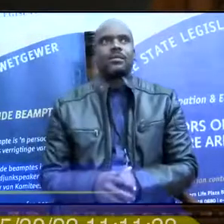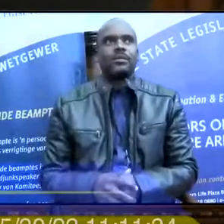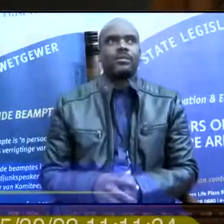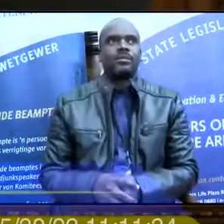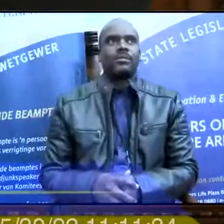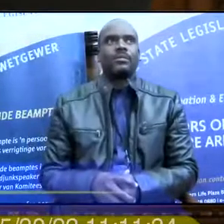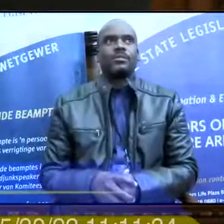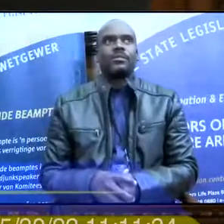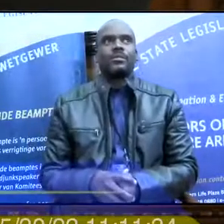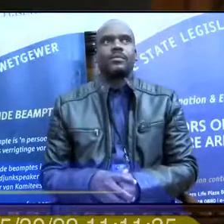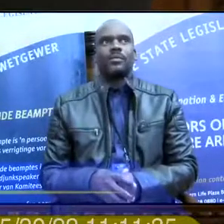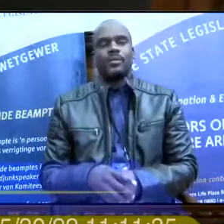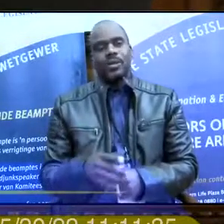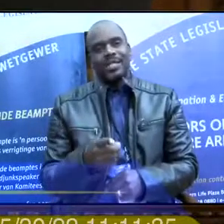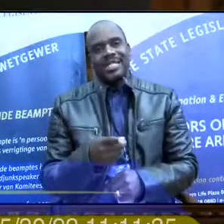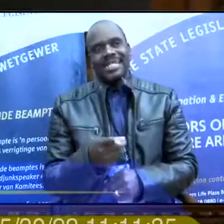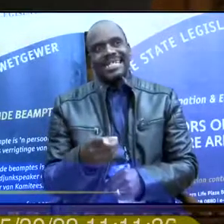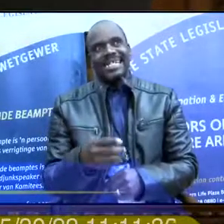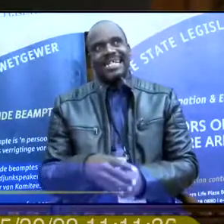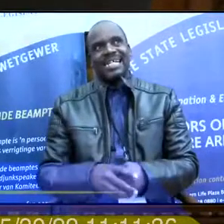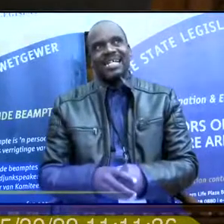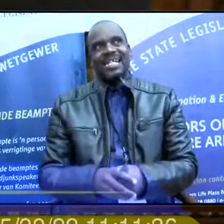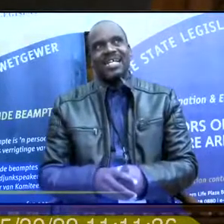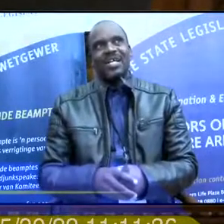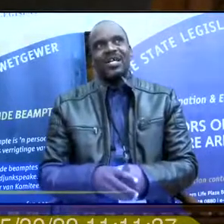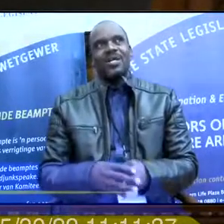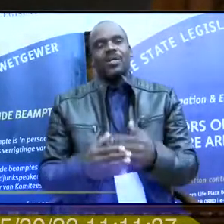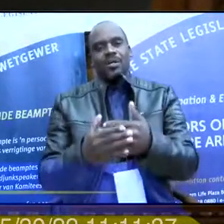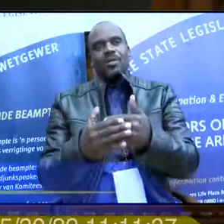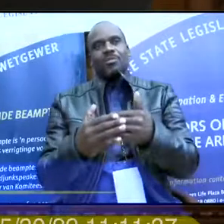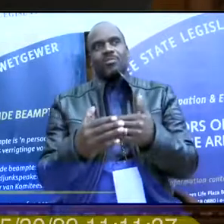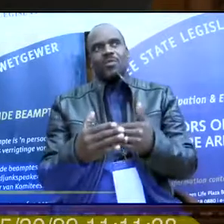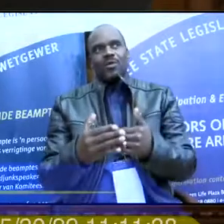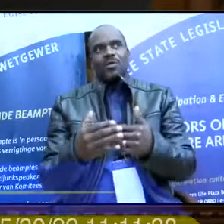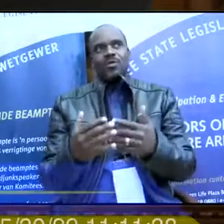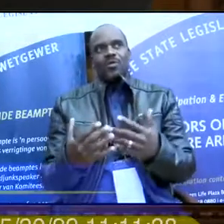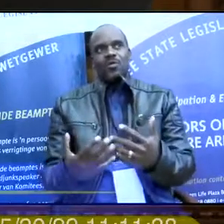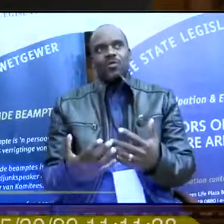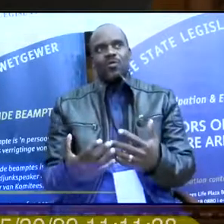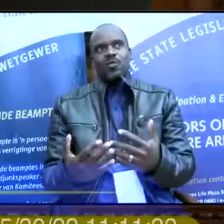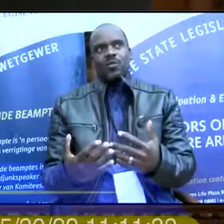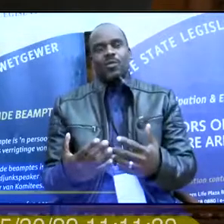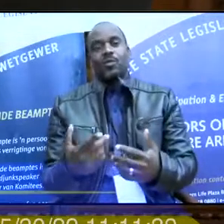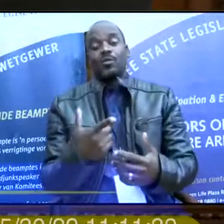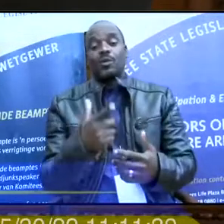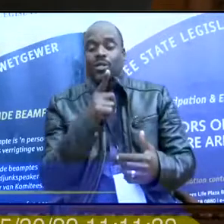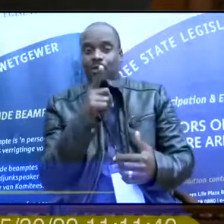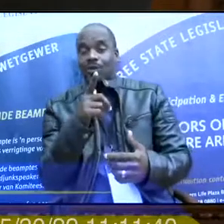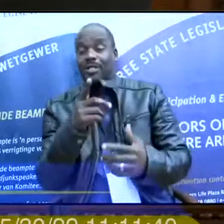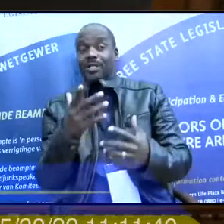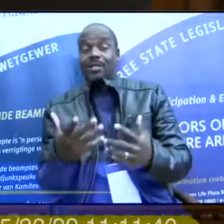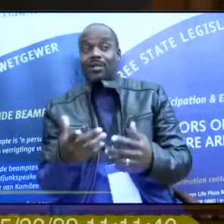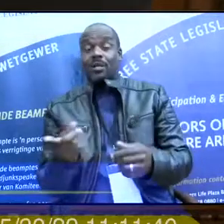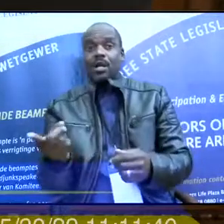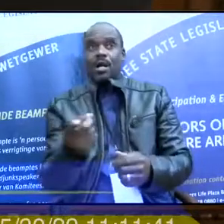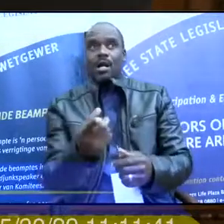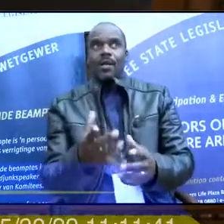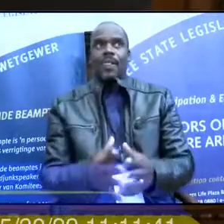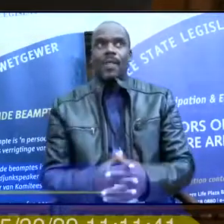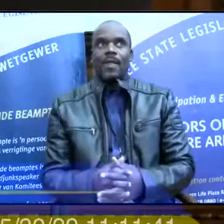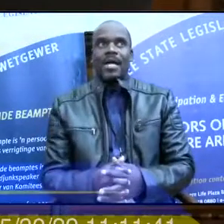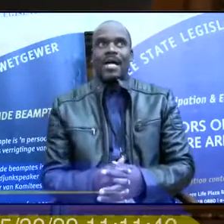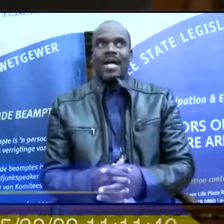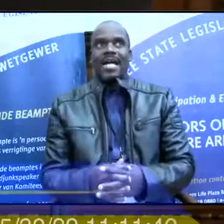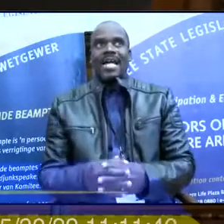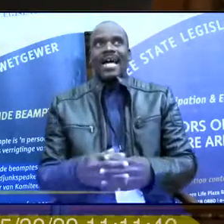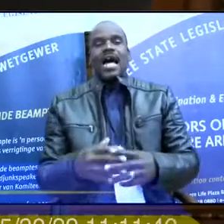grew by 2.2 percent points to 48.6 in the third quarter of 2021. at